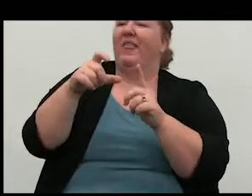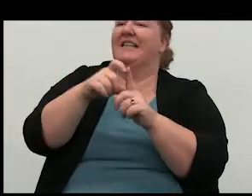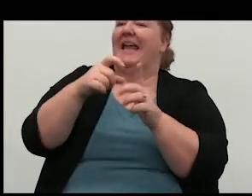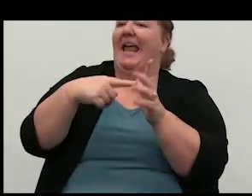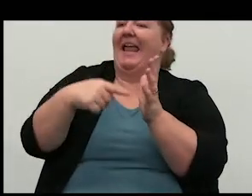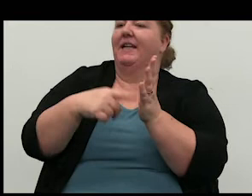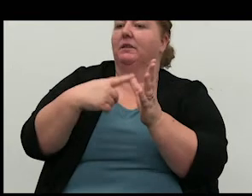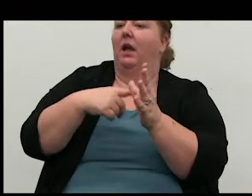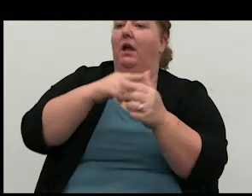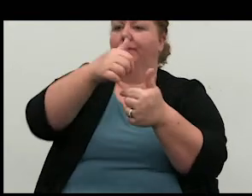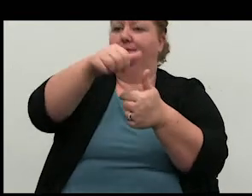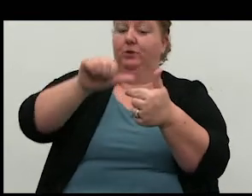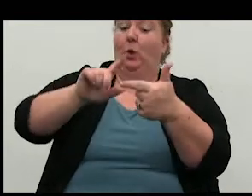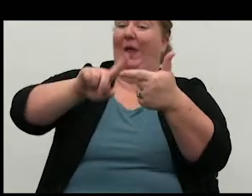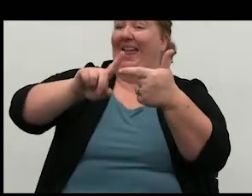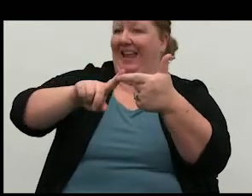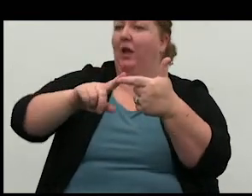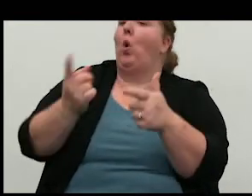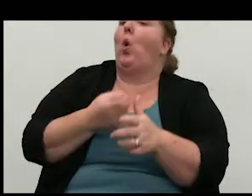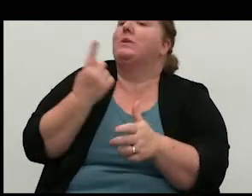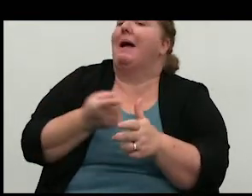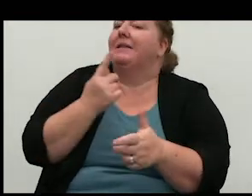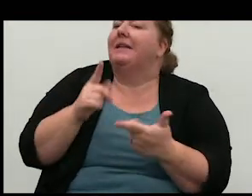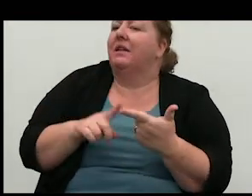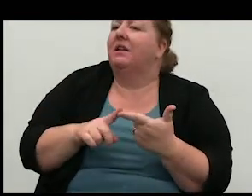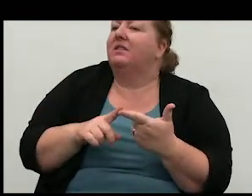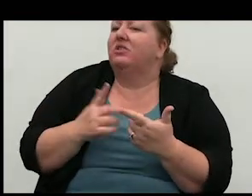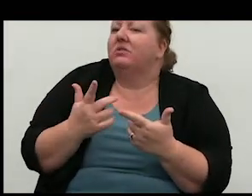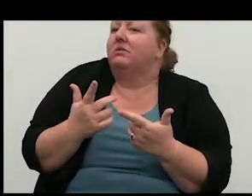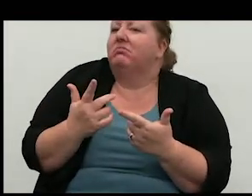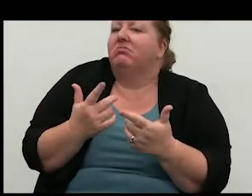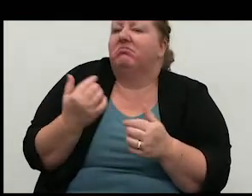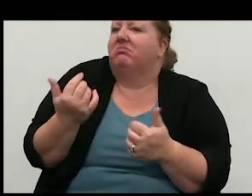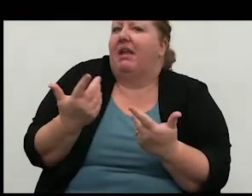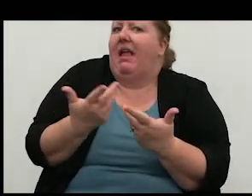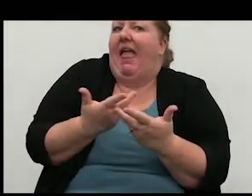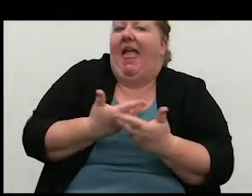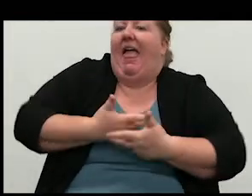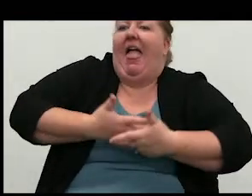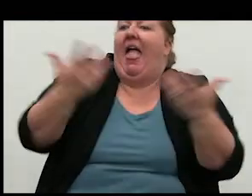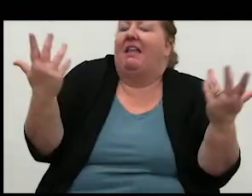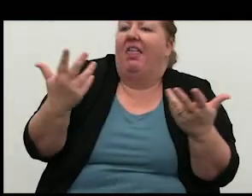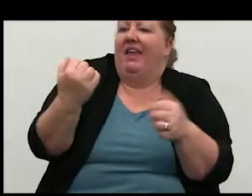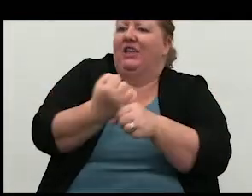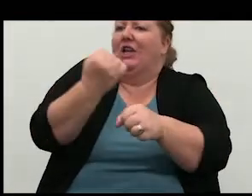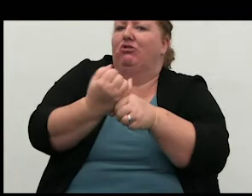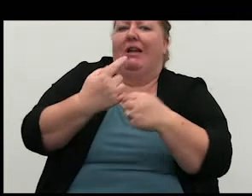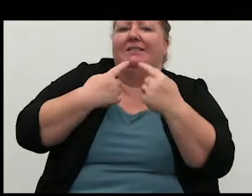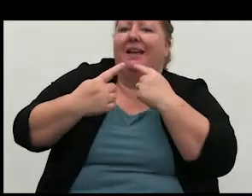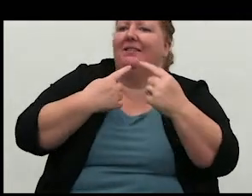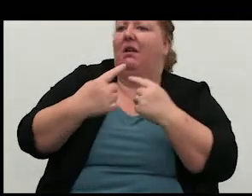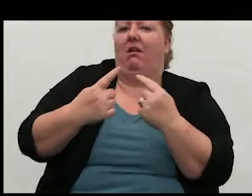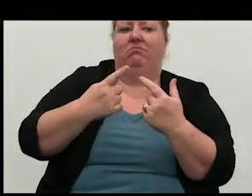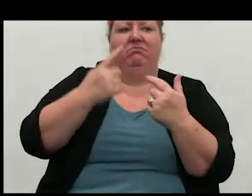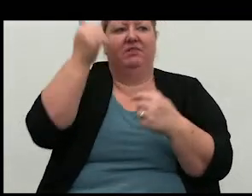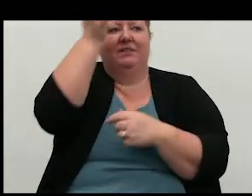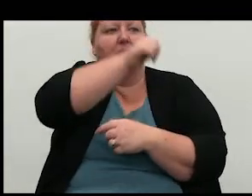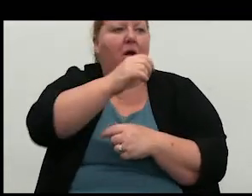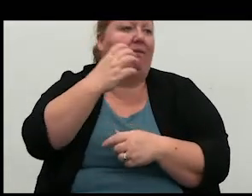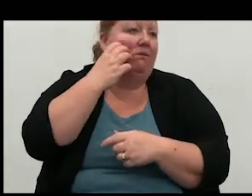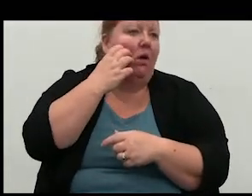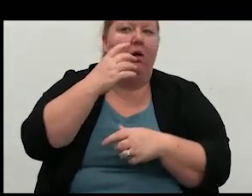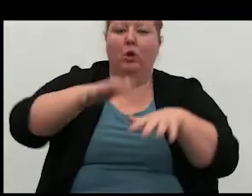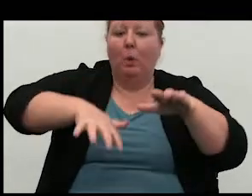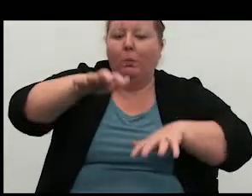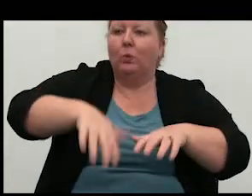because so much of what we do now just automatically generates data. Anytime you use a smartphone, or a computer, or a credit